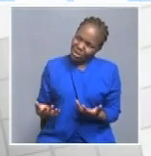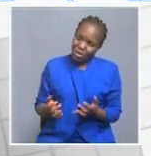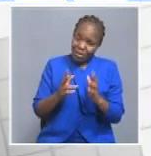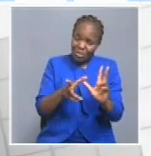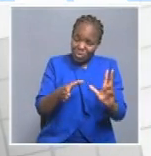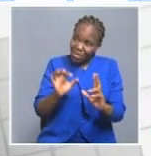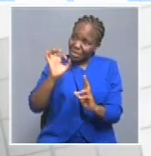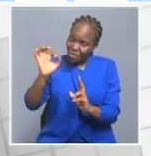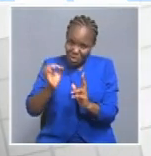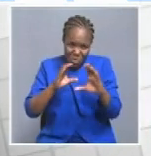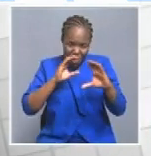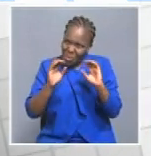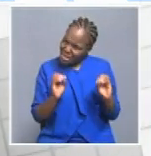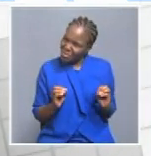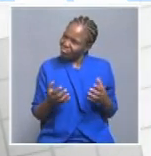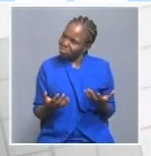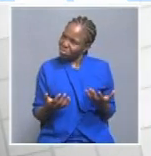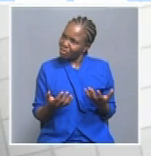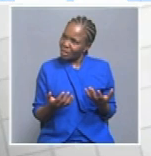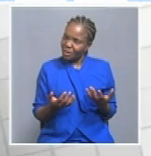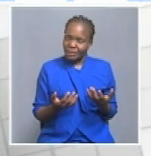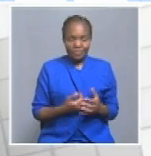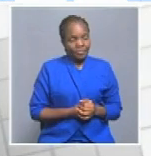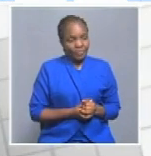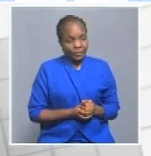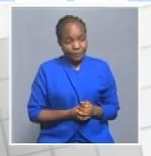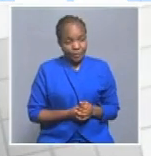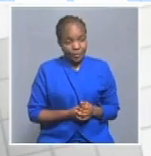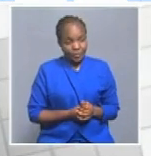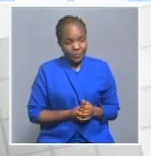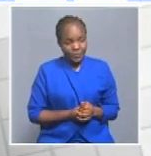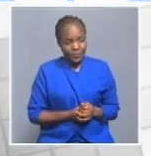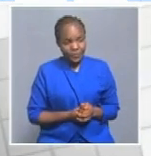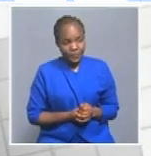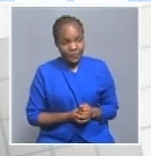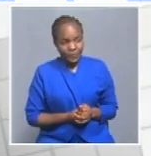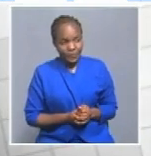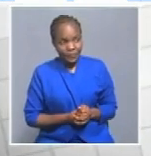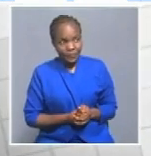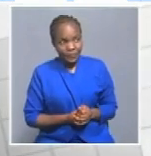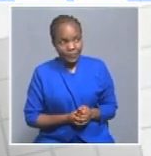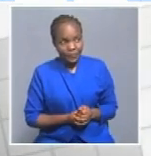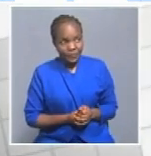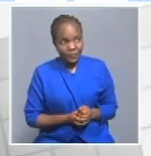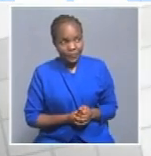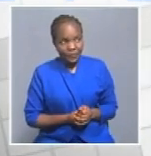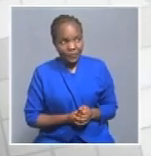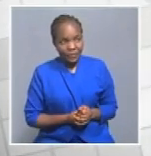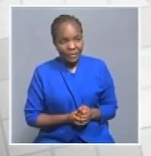On that one, and the minister has repeated that our eyes and our